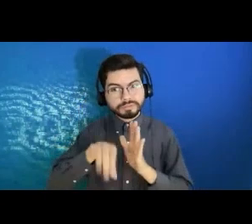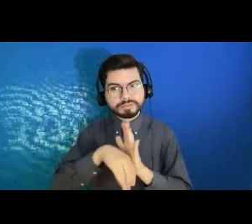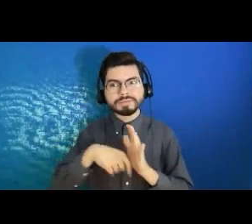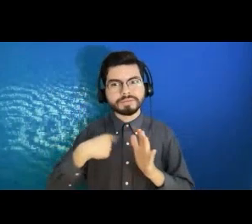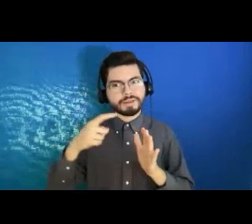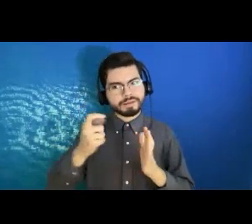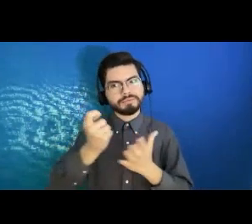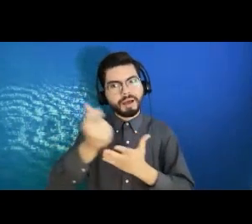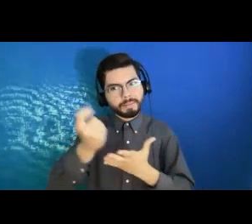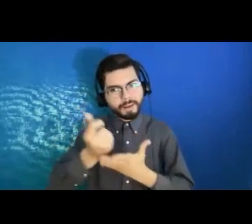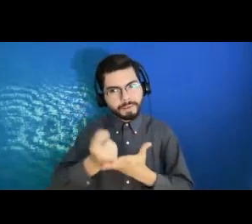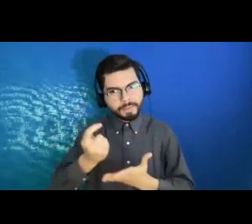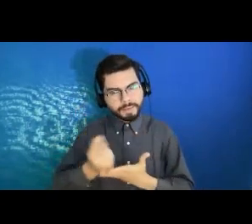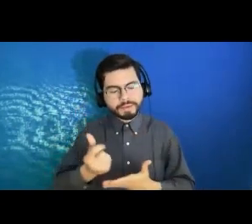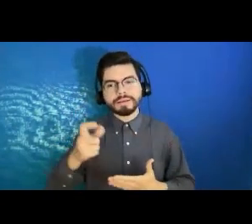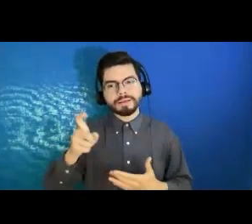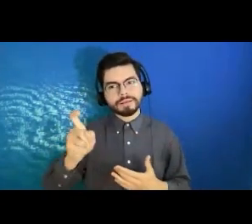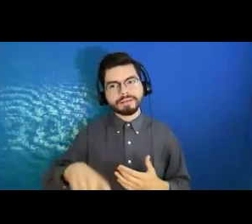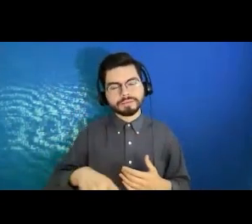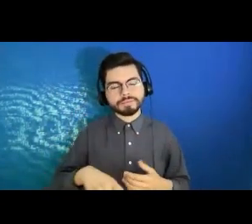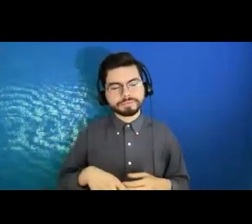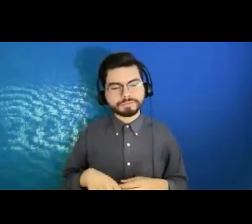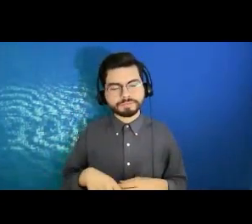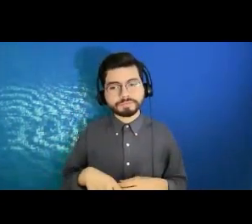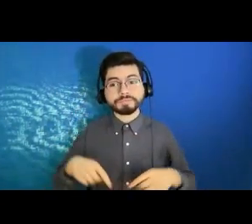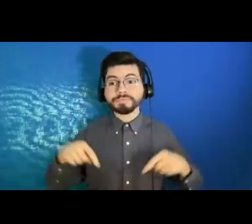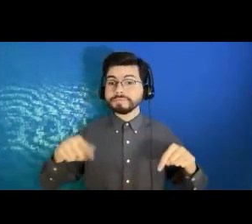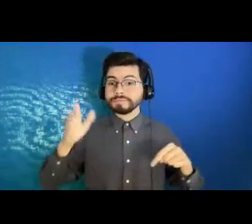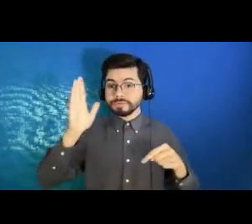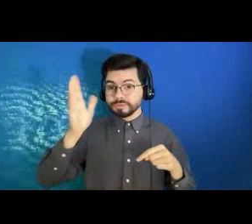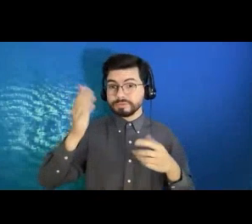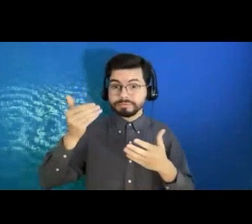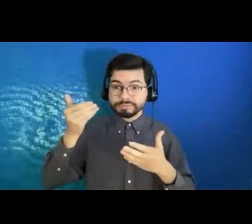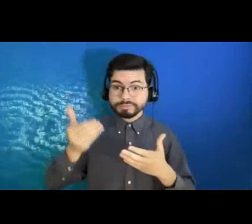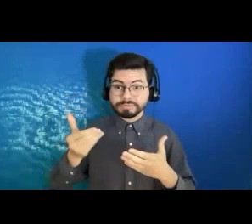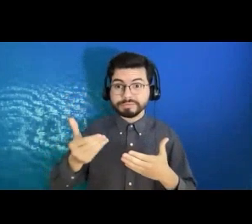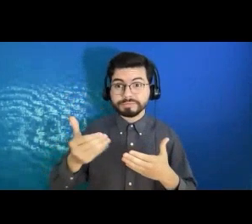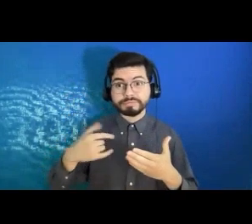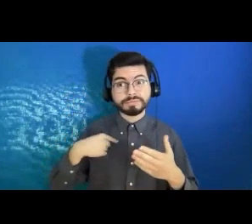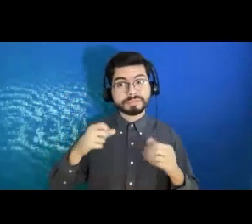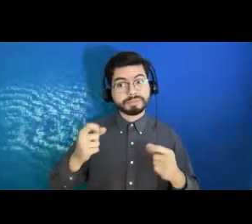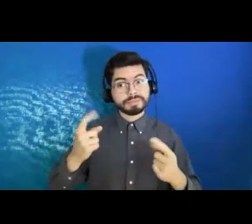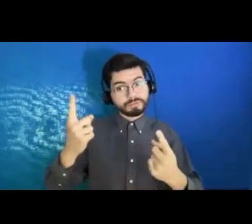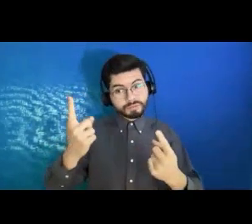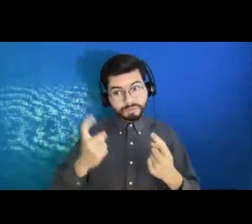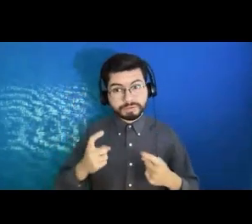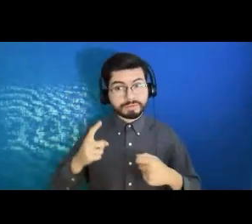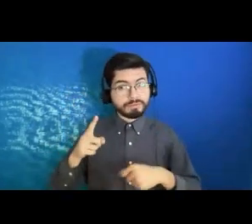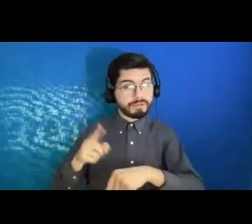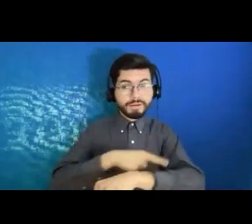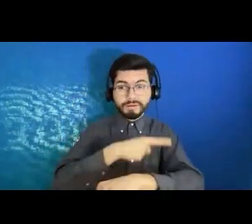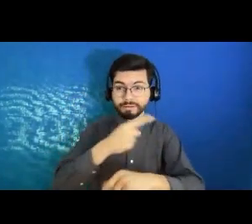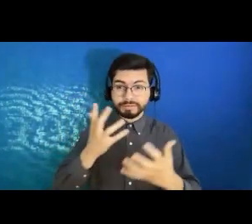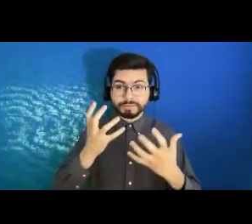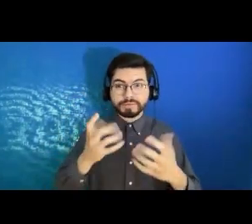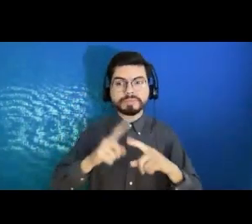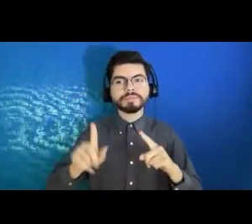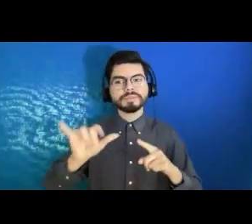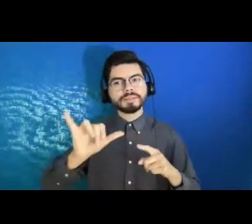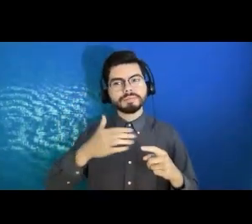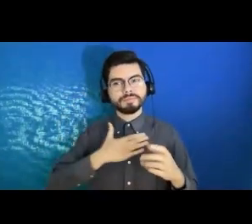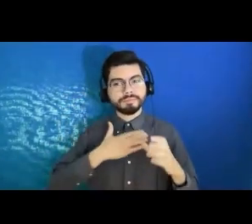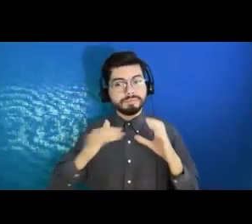So at the end, I can go questions for as long as you want, but also I'll have my email on there. So if you want